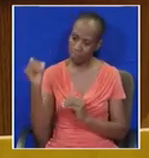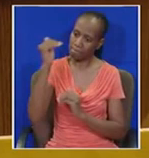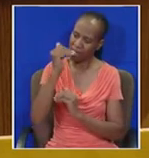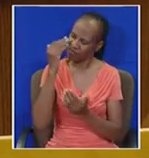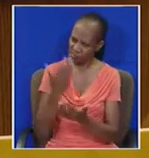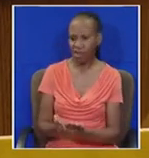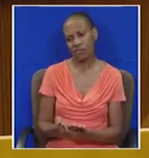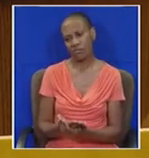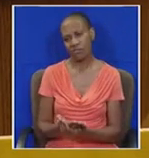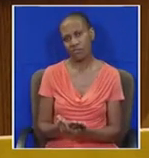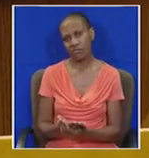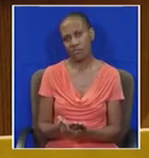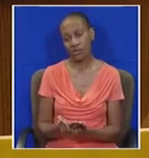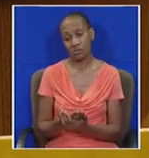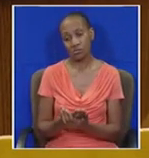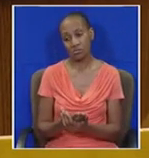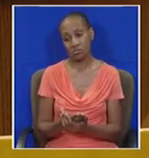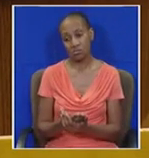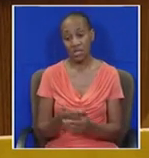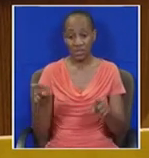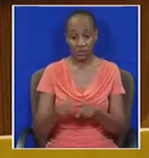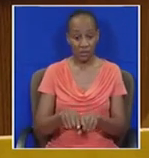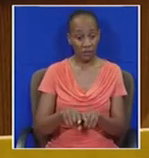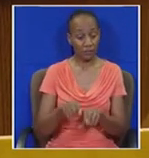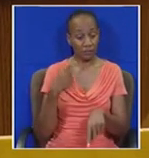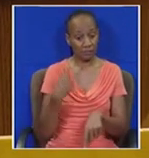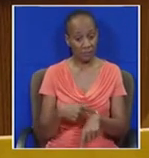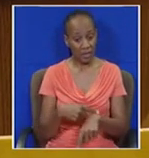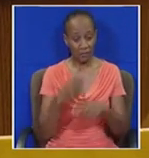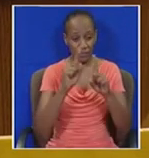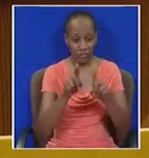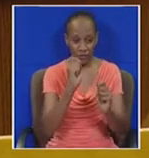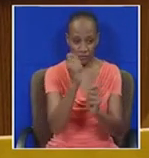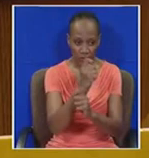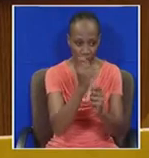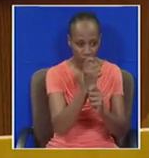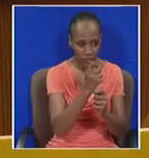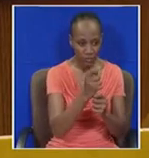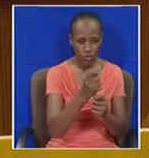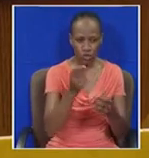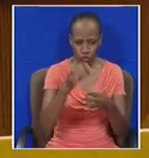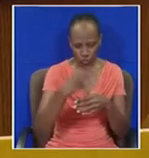actually pursue our own retailers and manufacturers and buy local.